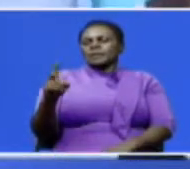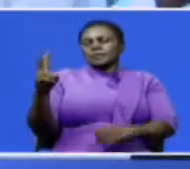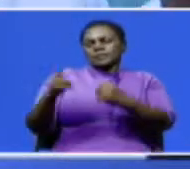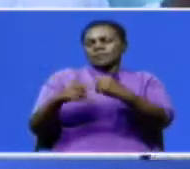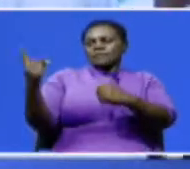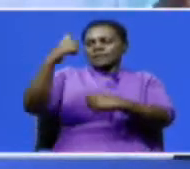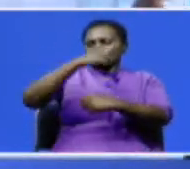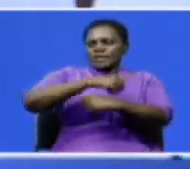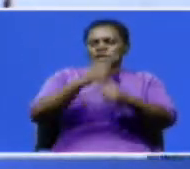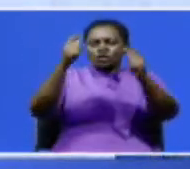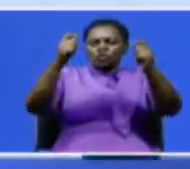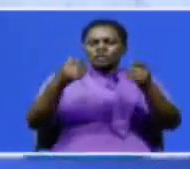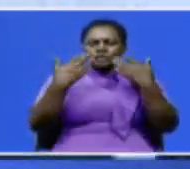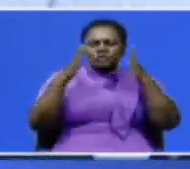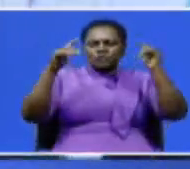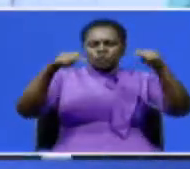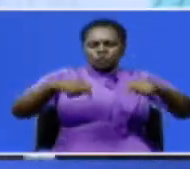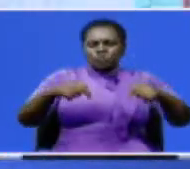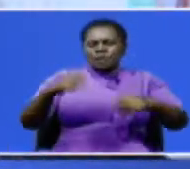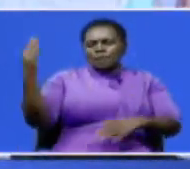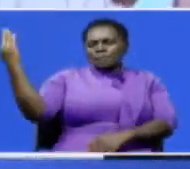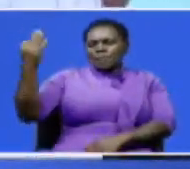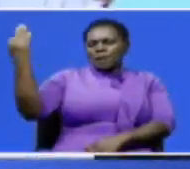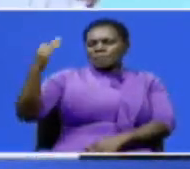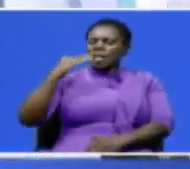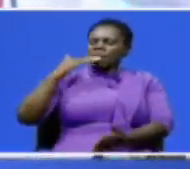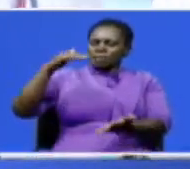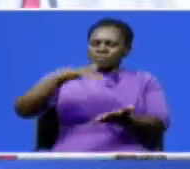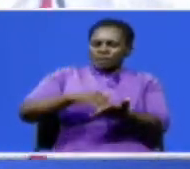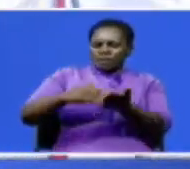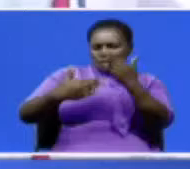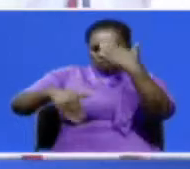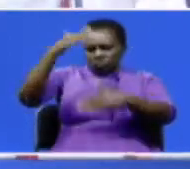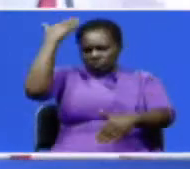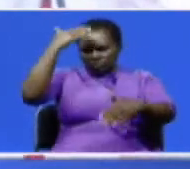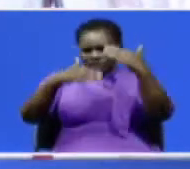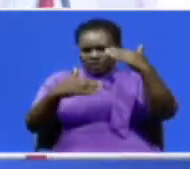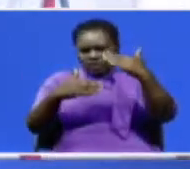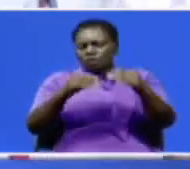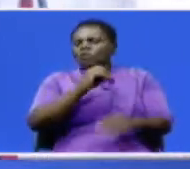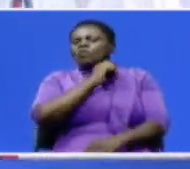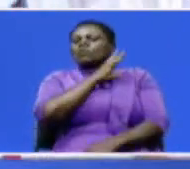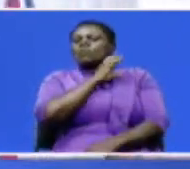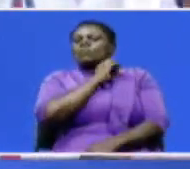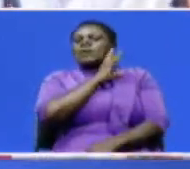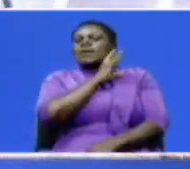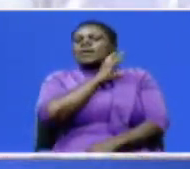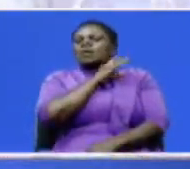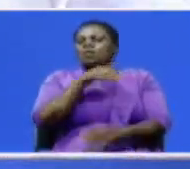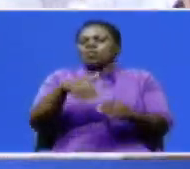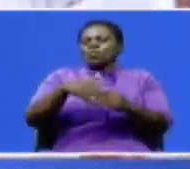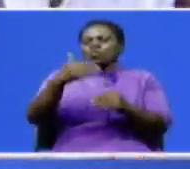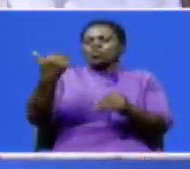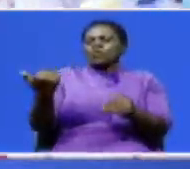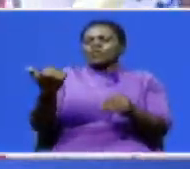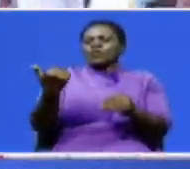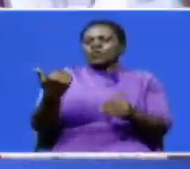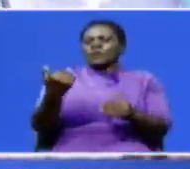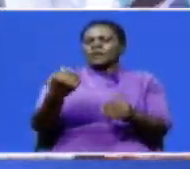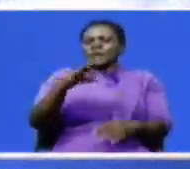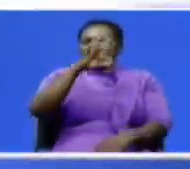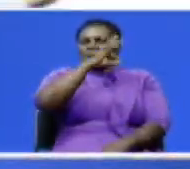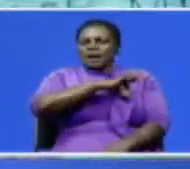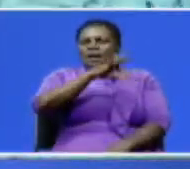seven-day notice ended today. The lecturers had written to the University of Nairobi complaining over withdrawal of their clinical